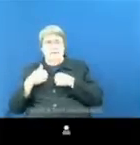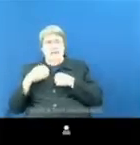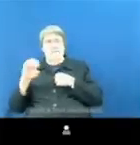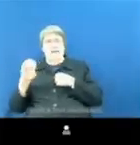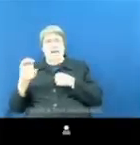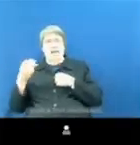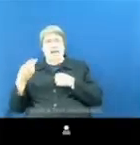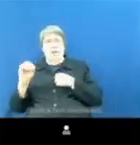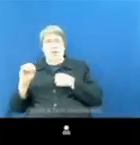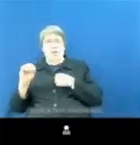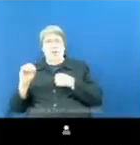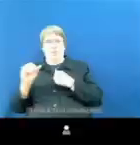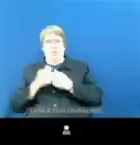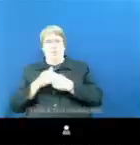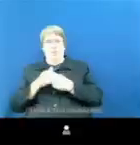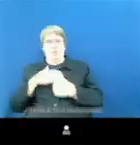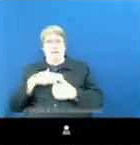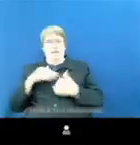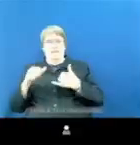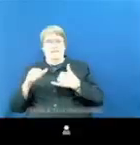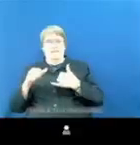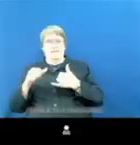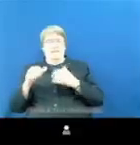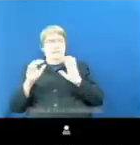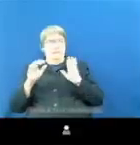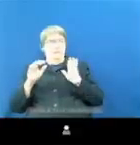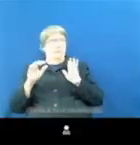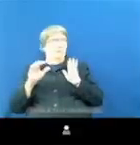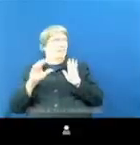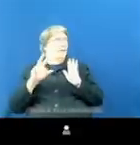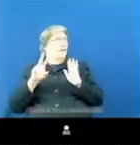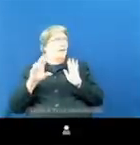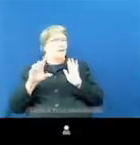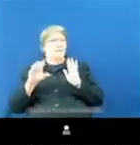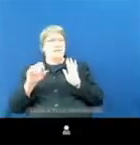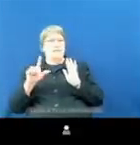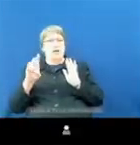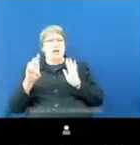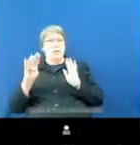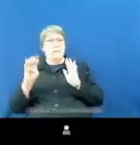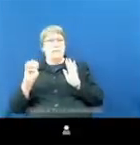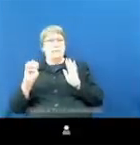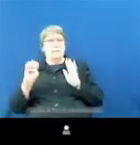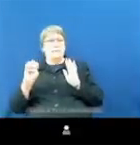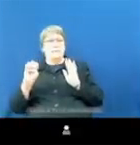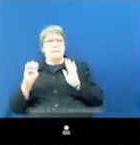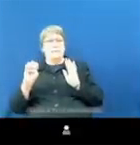with my volume. I won't be able to say that. I will find.